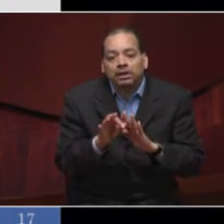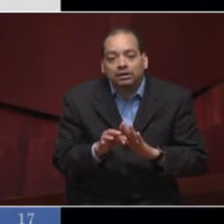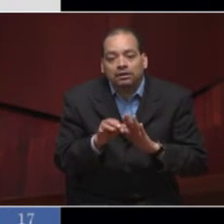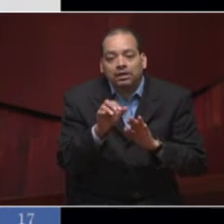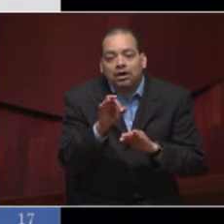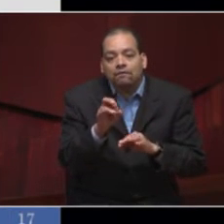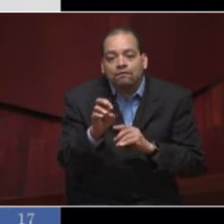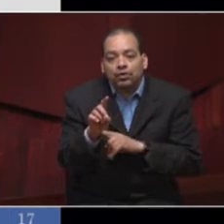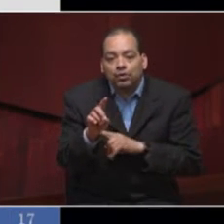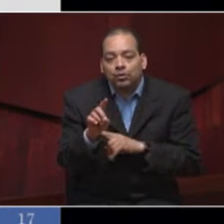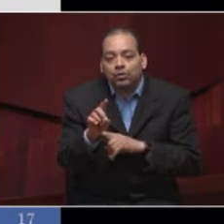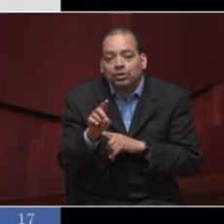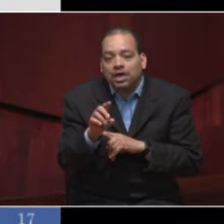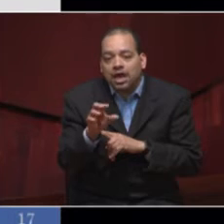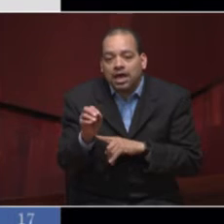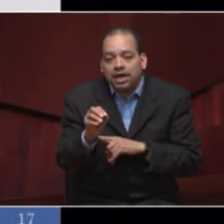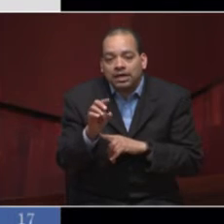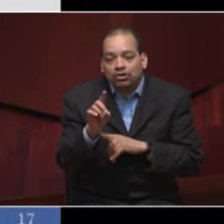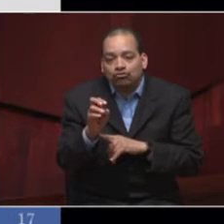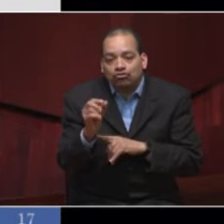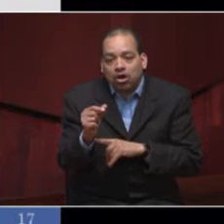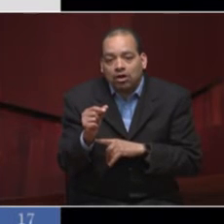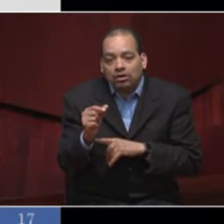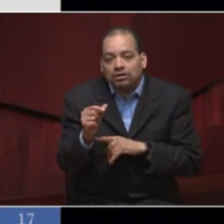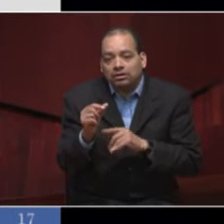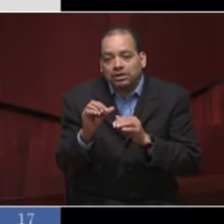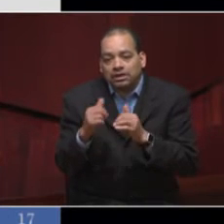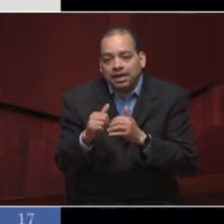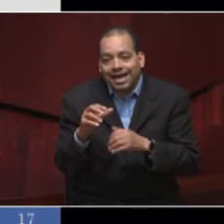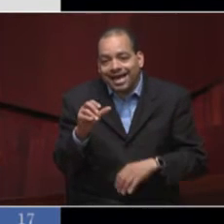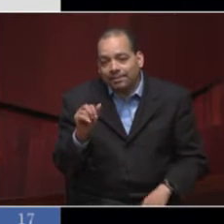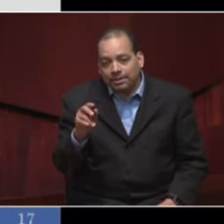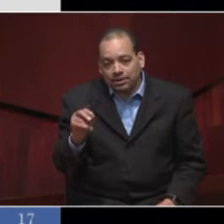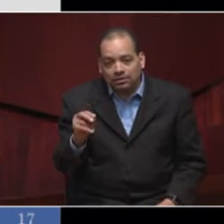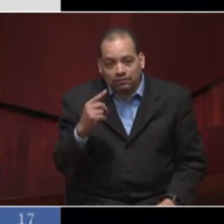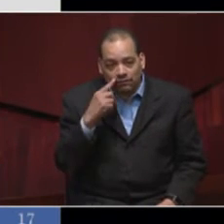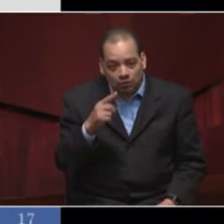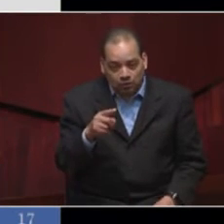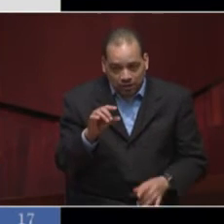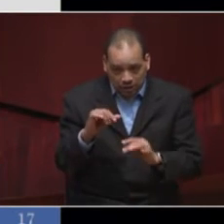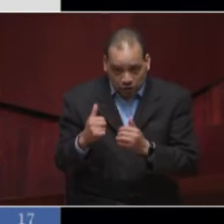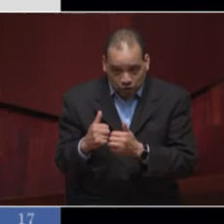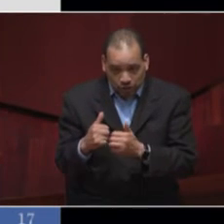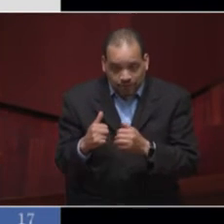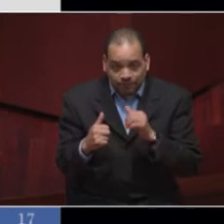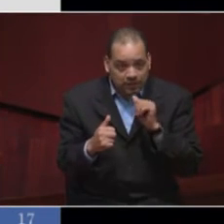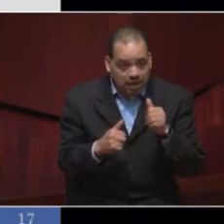his agency on the form, but not select Health and Human Services.